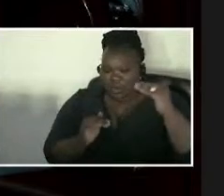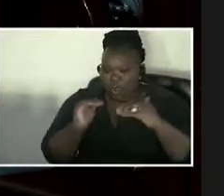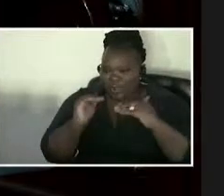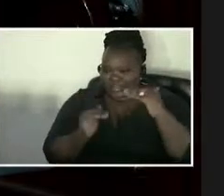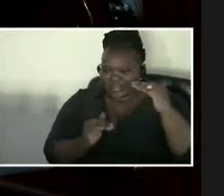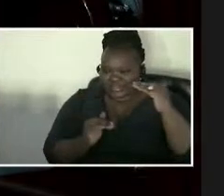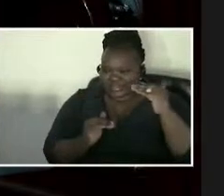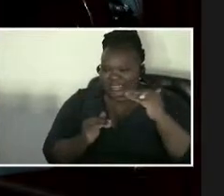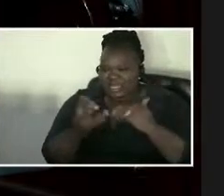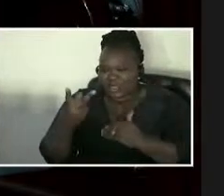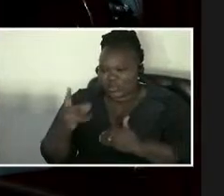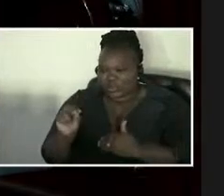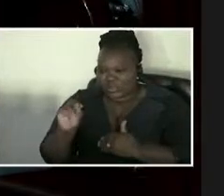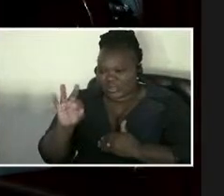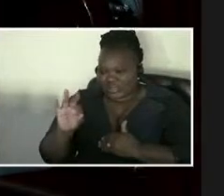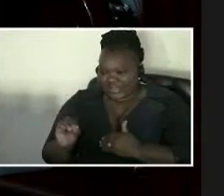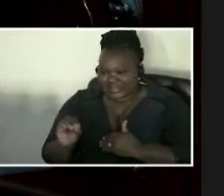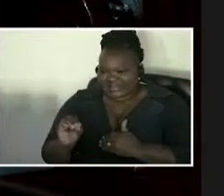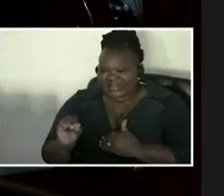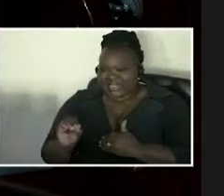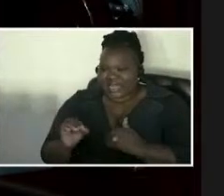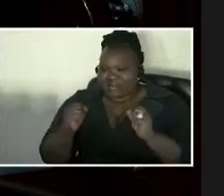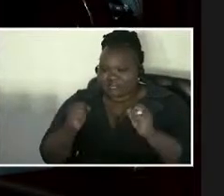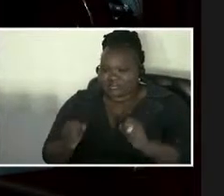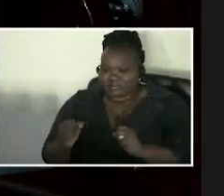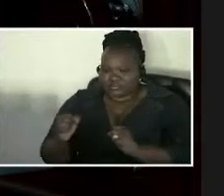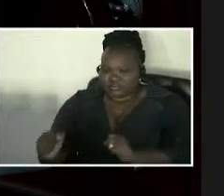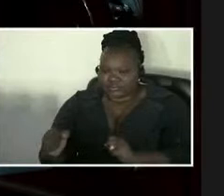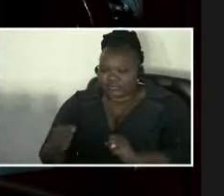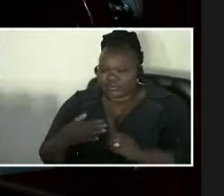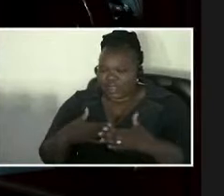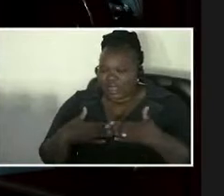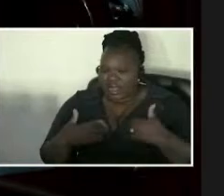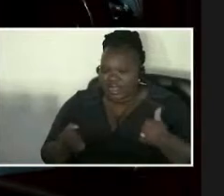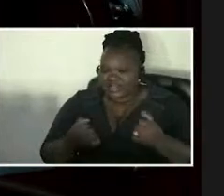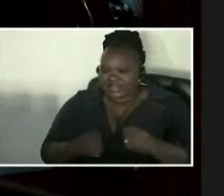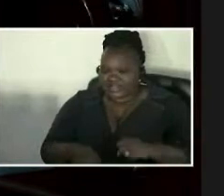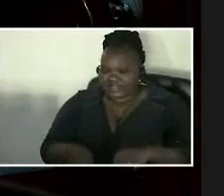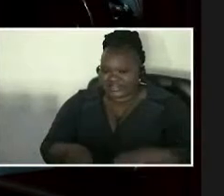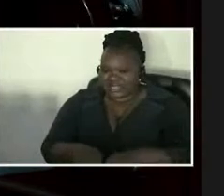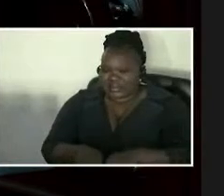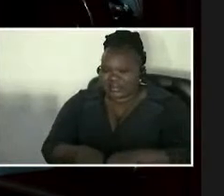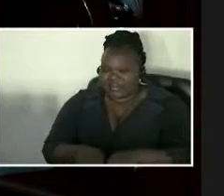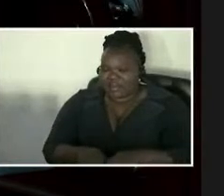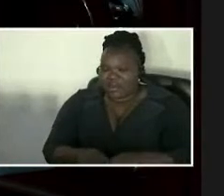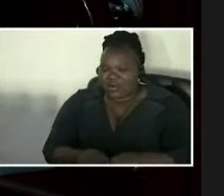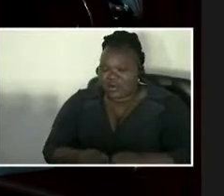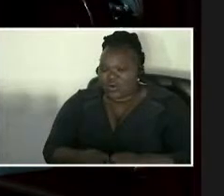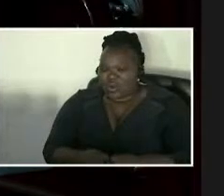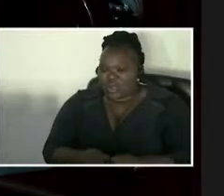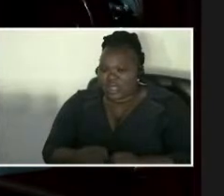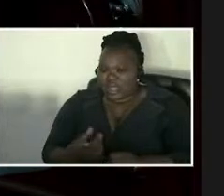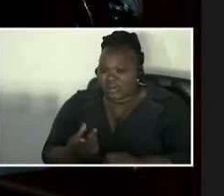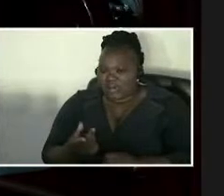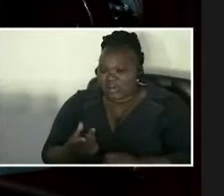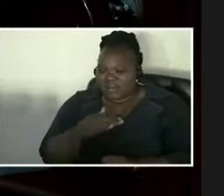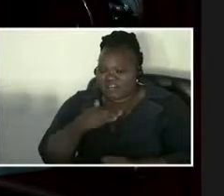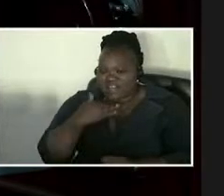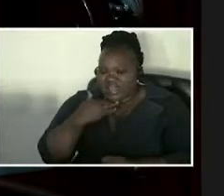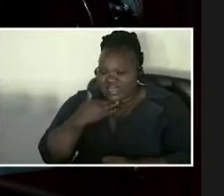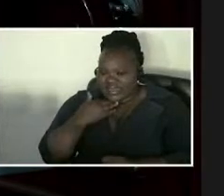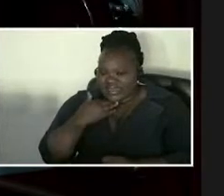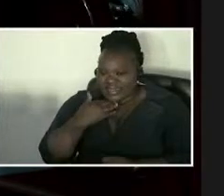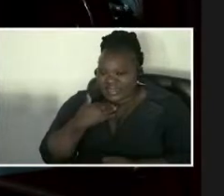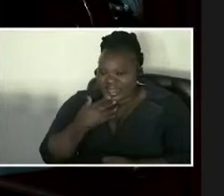speaks to the importance of strengthening the health systems through sufficient funding that is sustainable